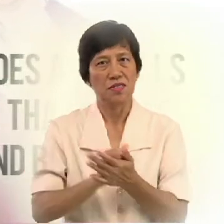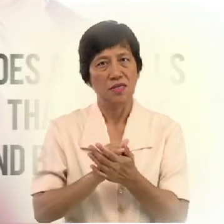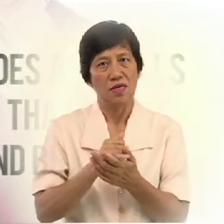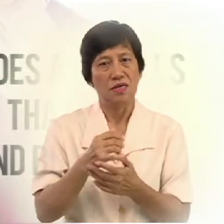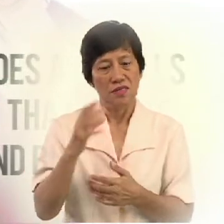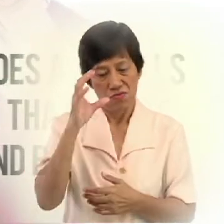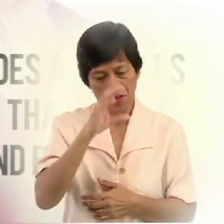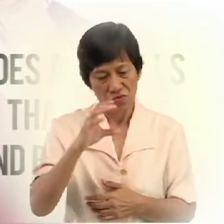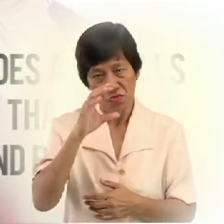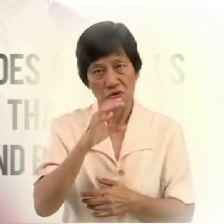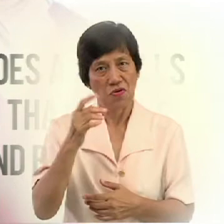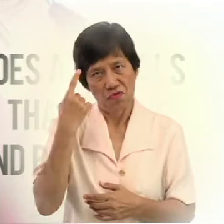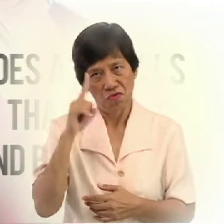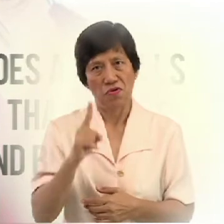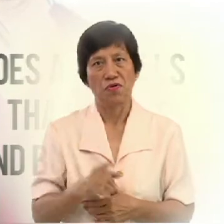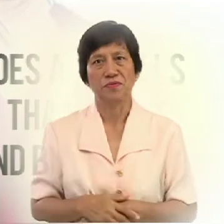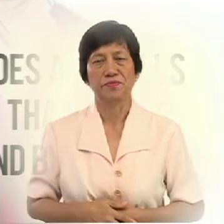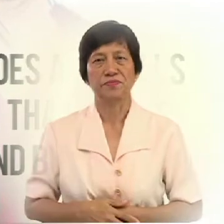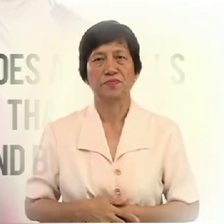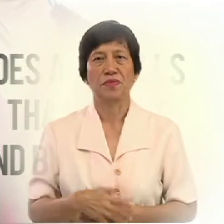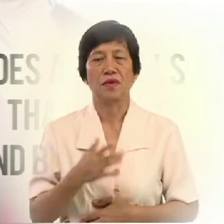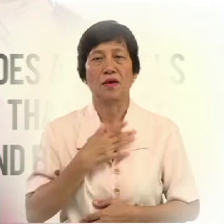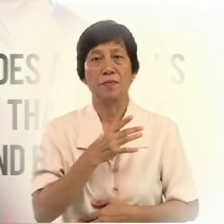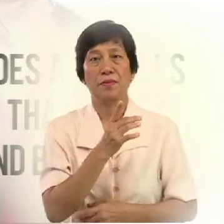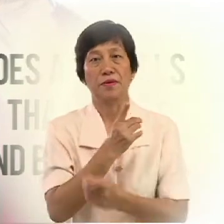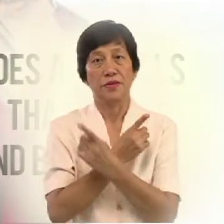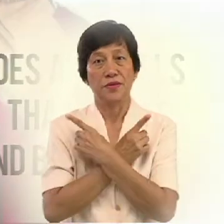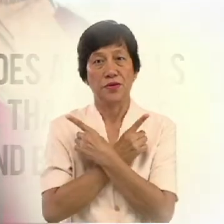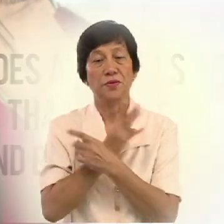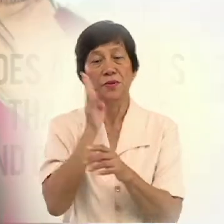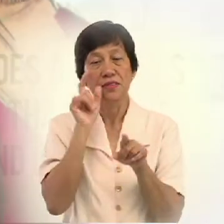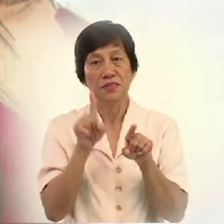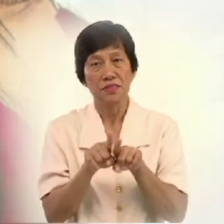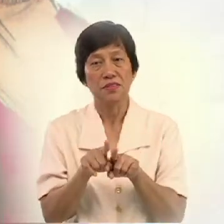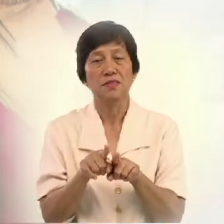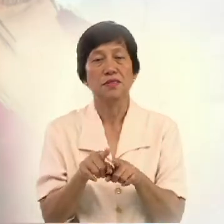most precious pearl that he has been looking for.